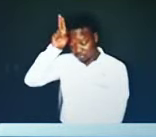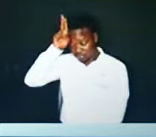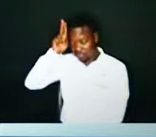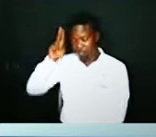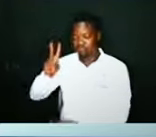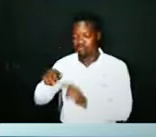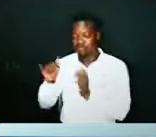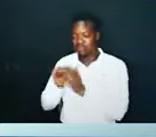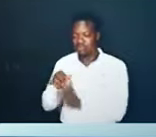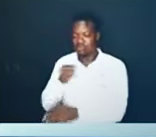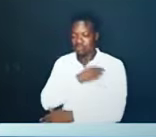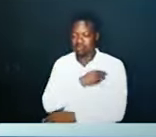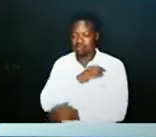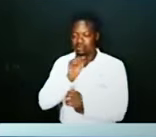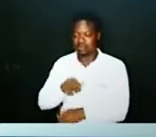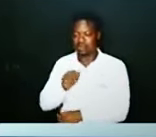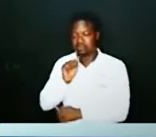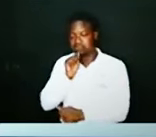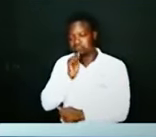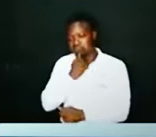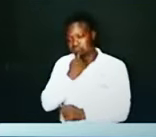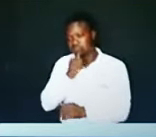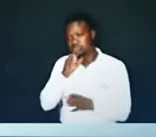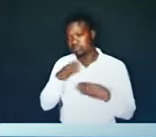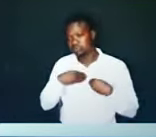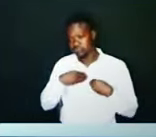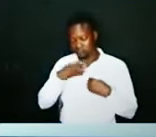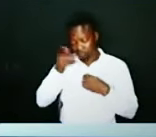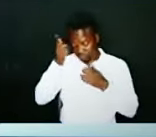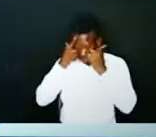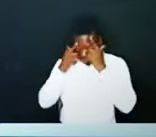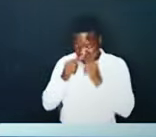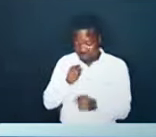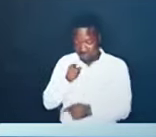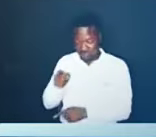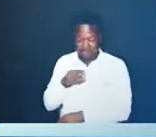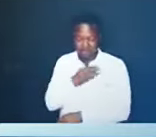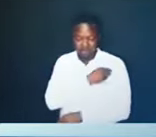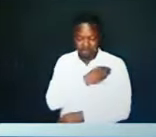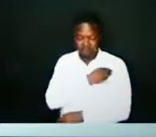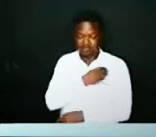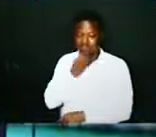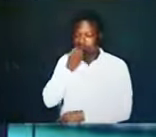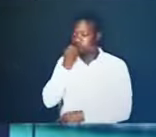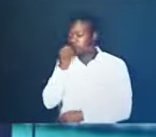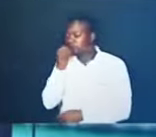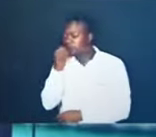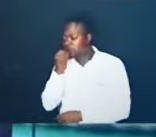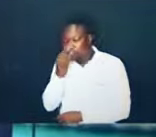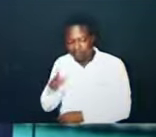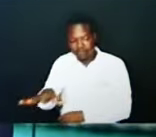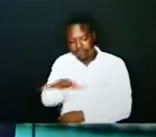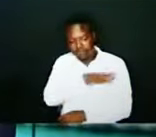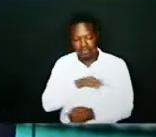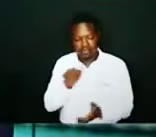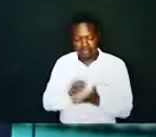for he had told them he was a Jew.